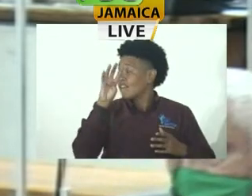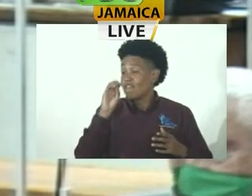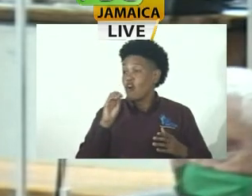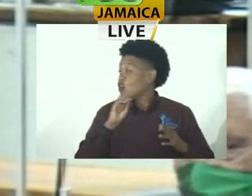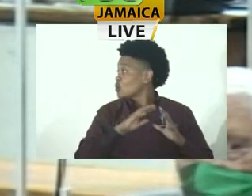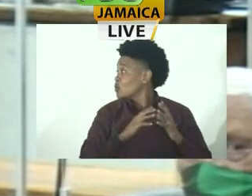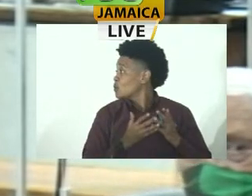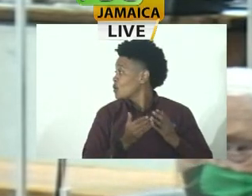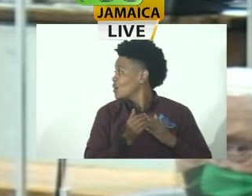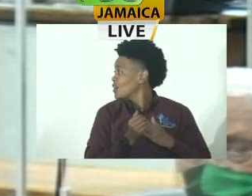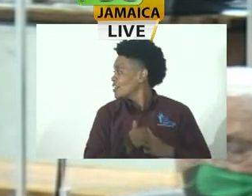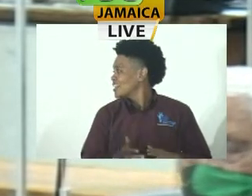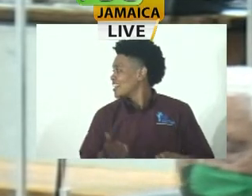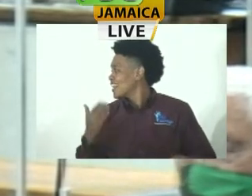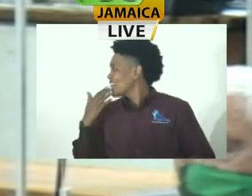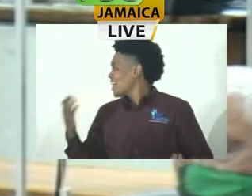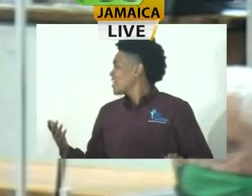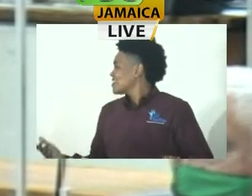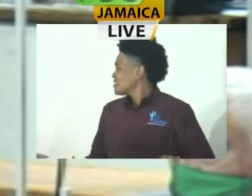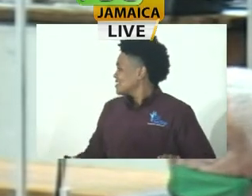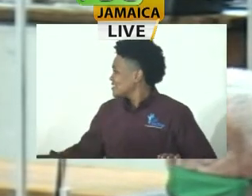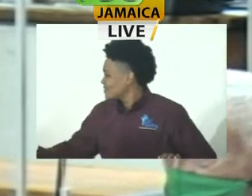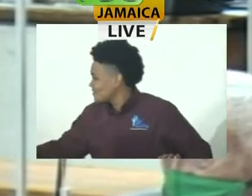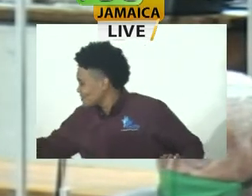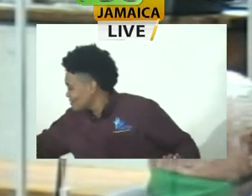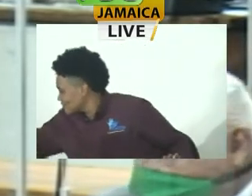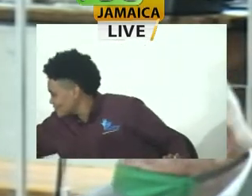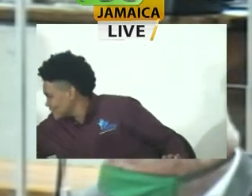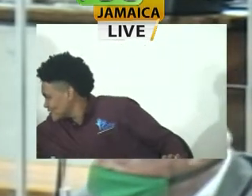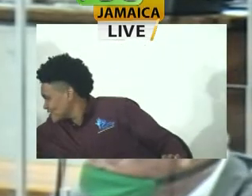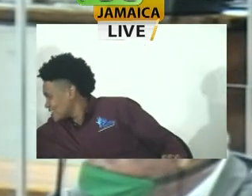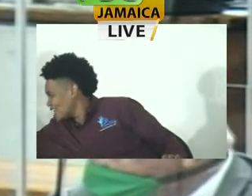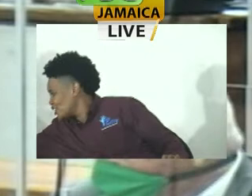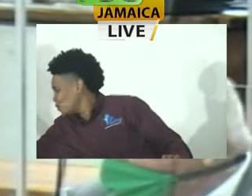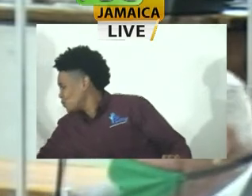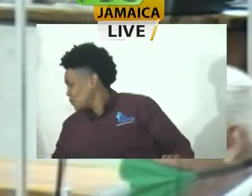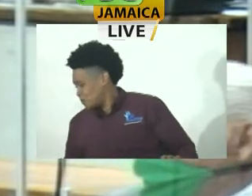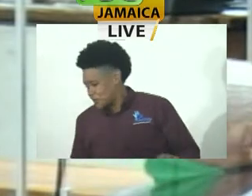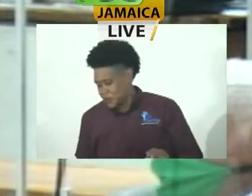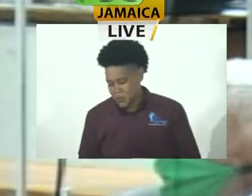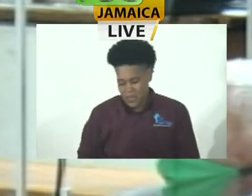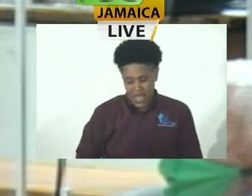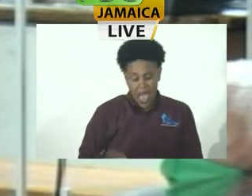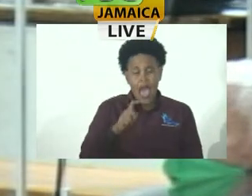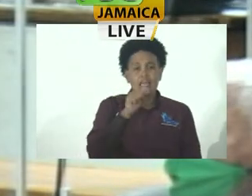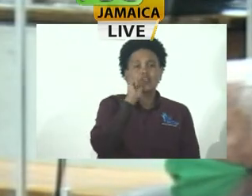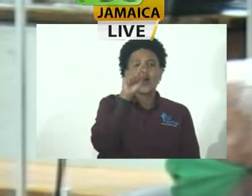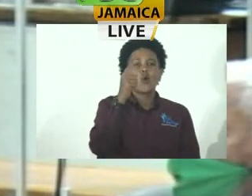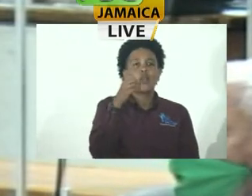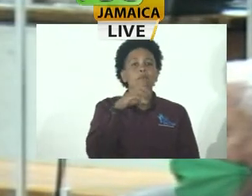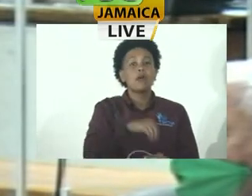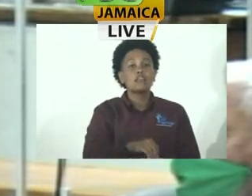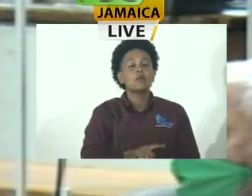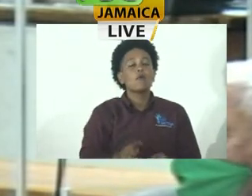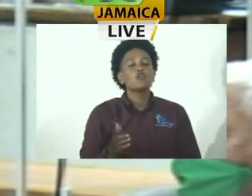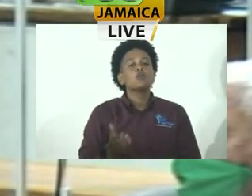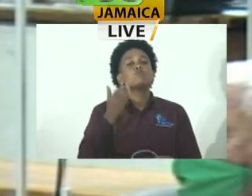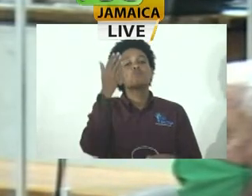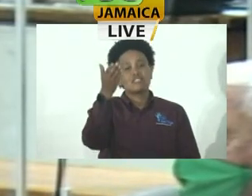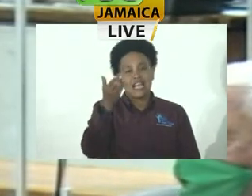leaders that was asked not just to participate but to present at the